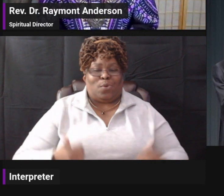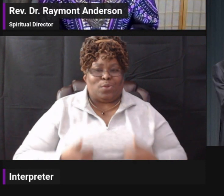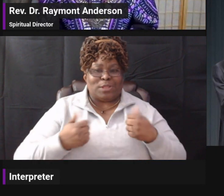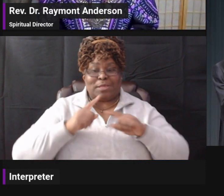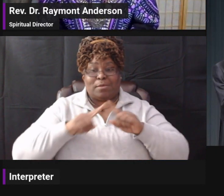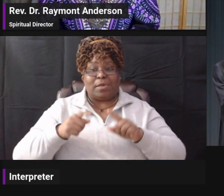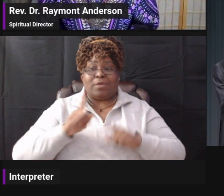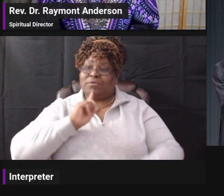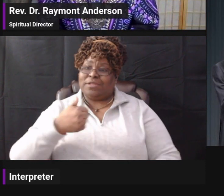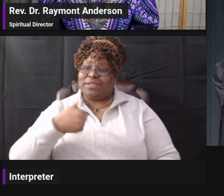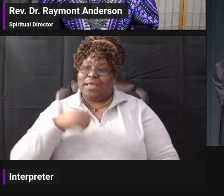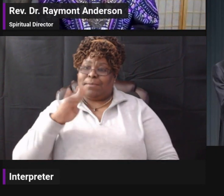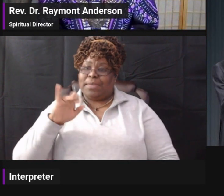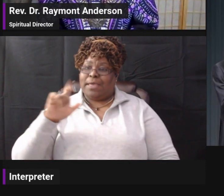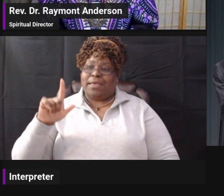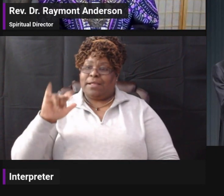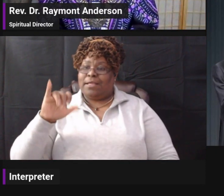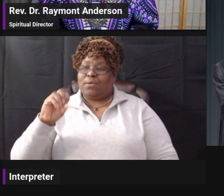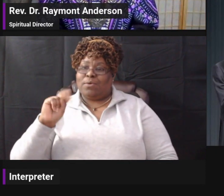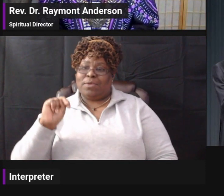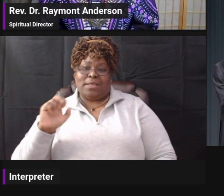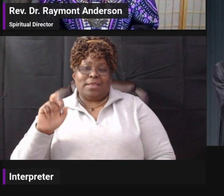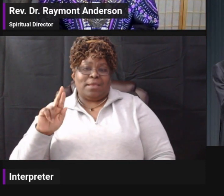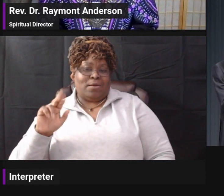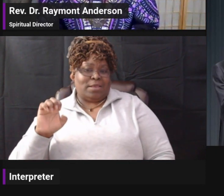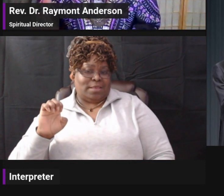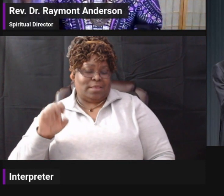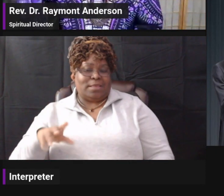I'm doing the best to get by, but I'm a billionaire.